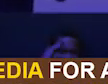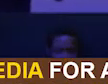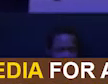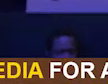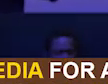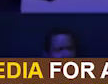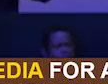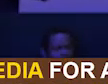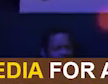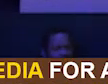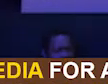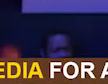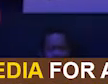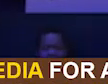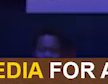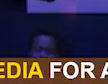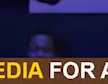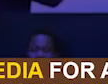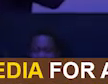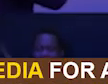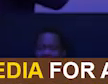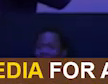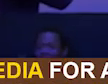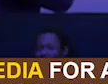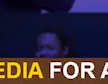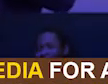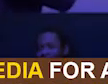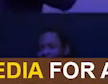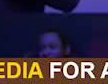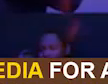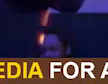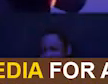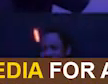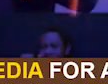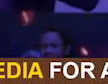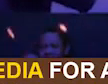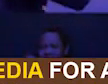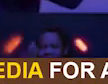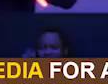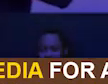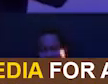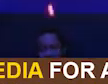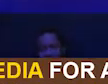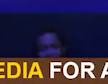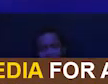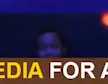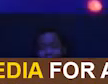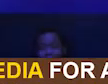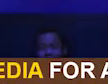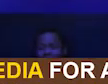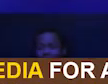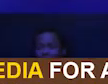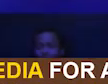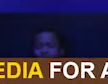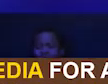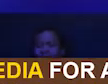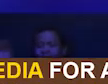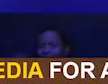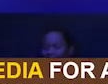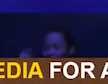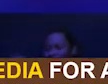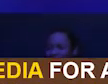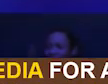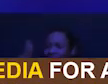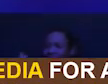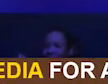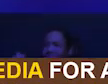or he was also called Justice. No, so ni din on your family used to. Acts 13, verse 6. Mummy and share